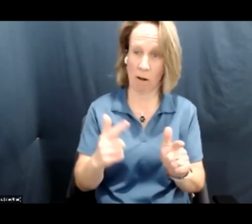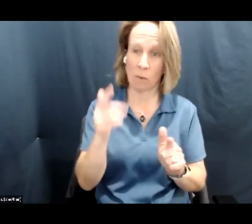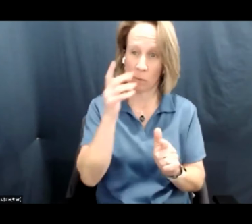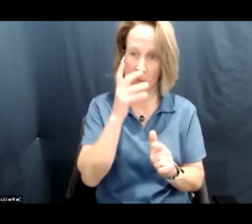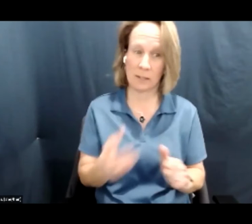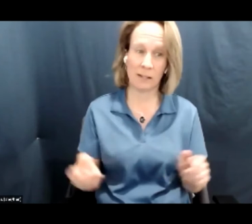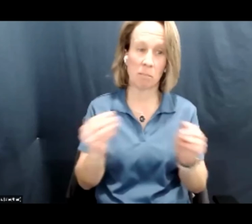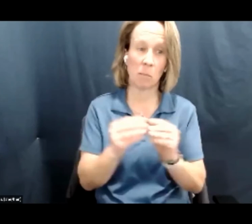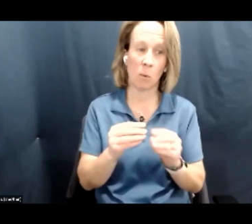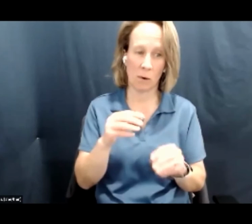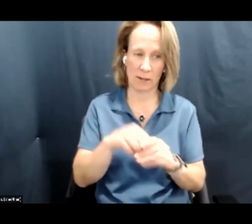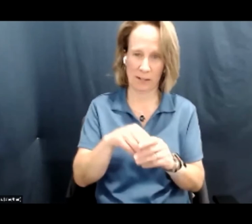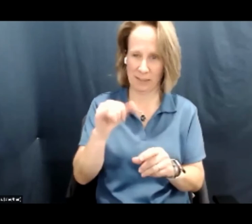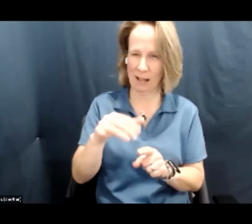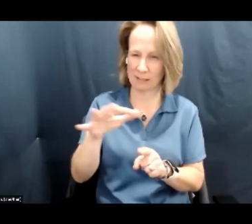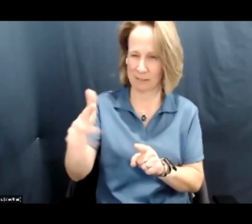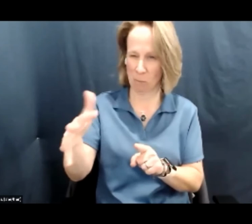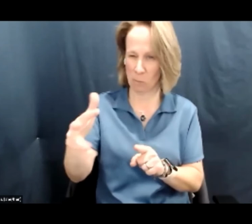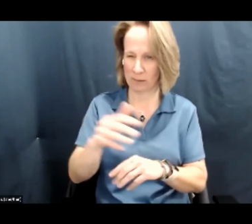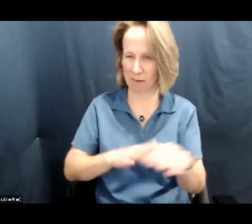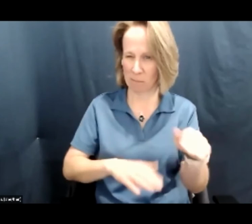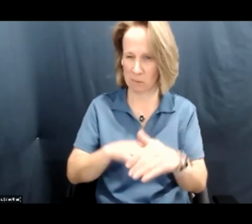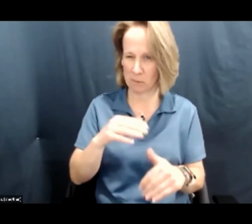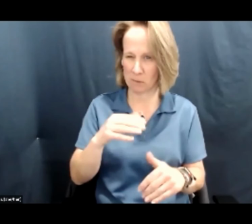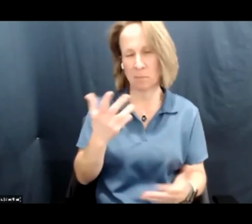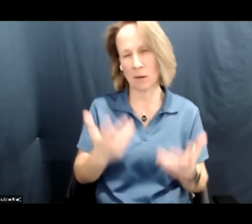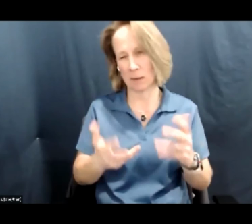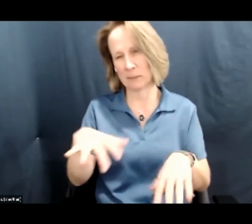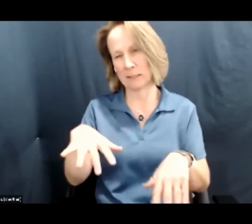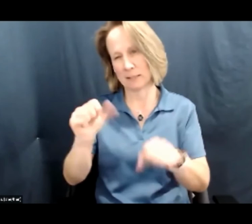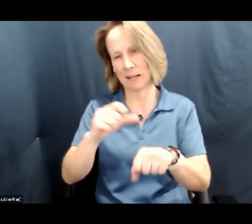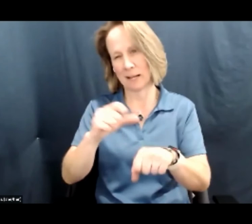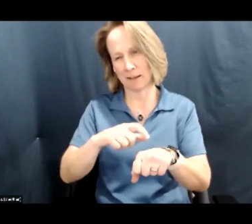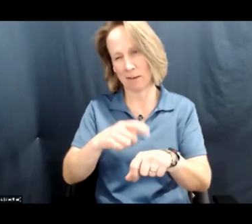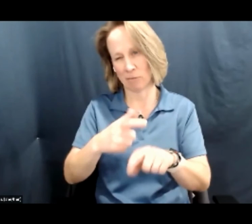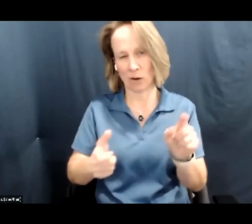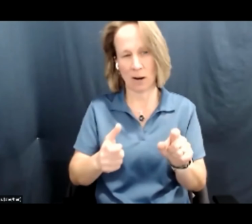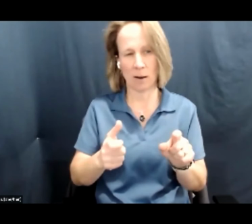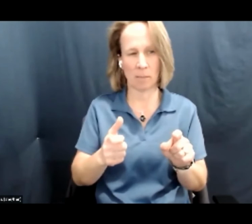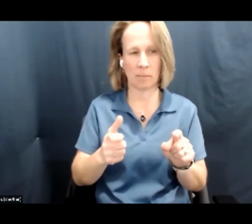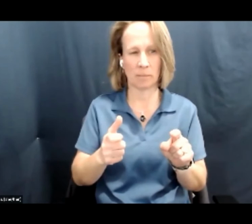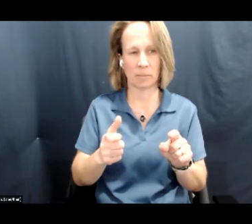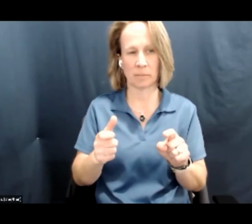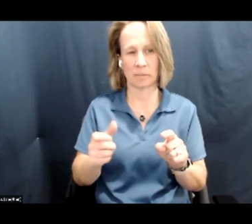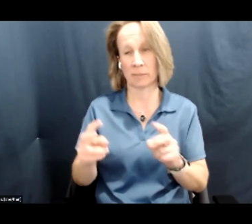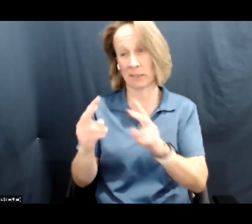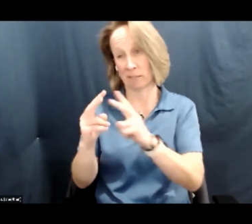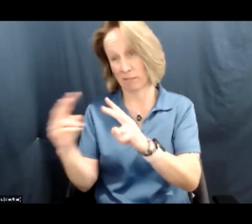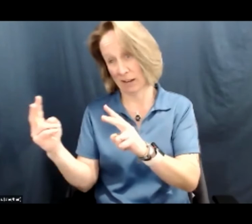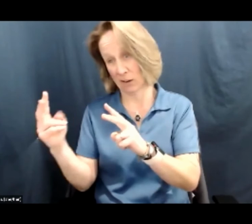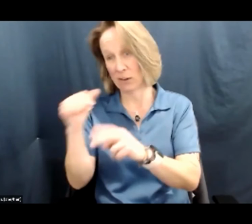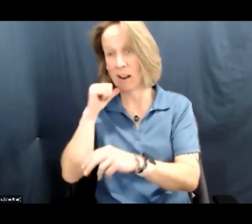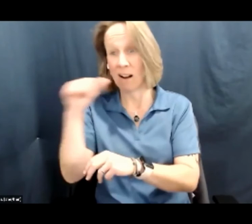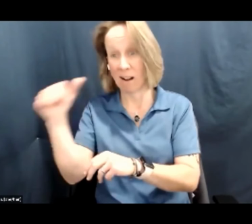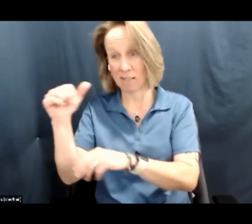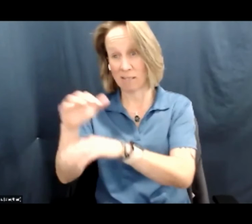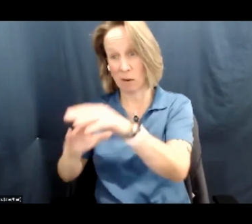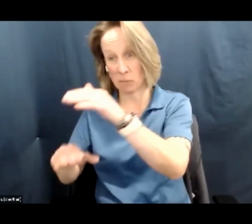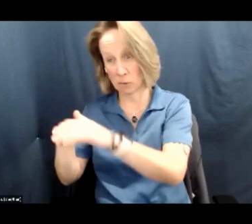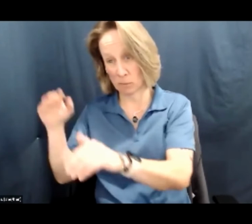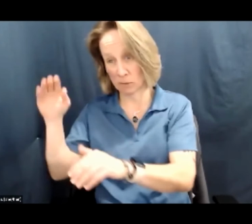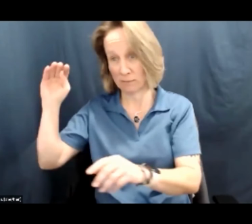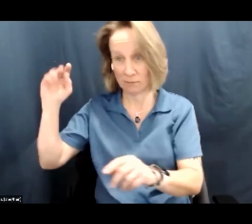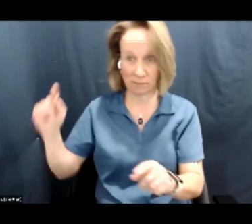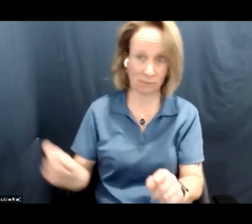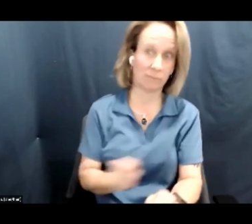somewhat comfortable. It's probably going to take some time to move from very uncomfortable to very comfortable, right? But hopefully by